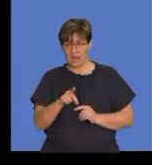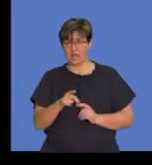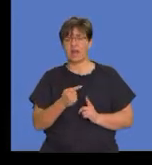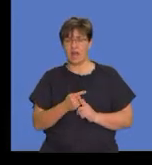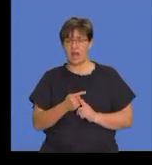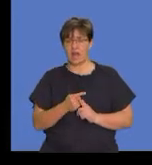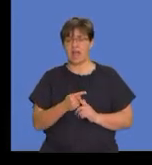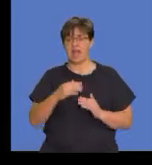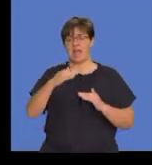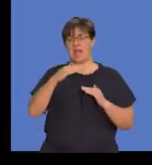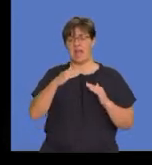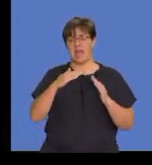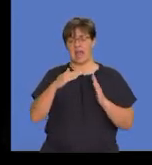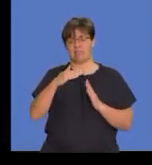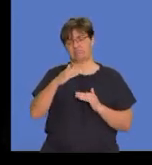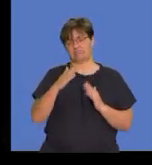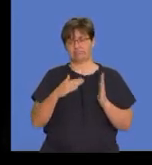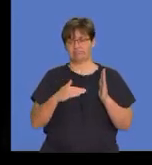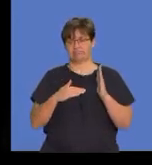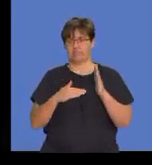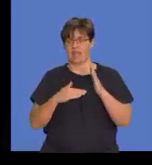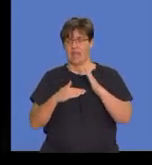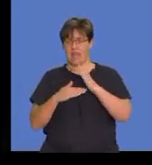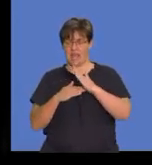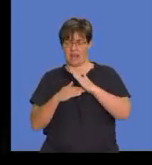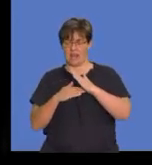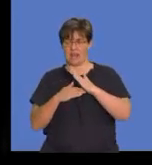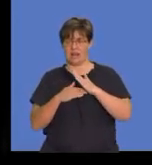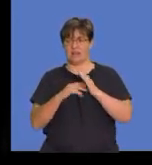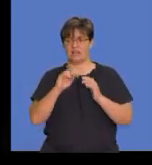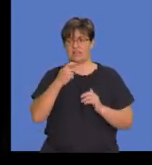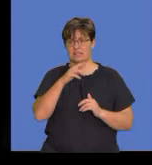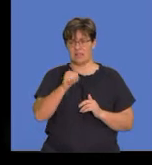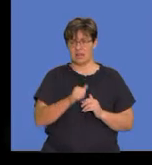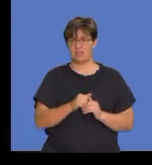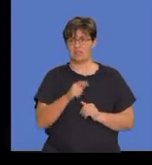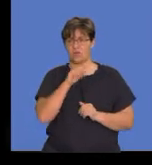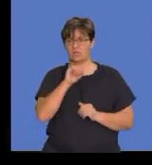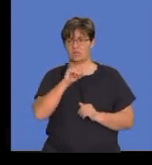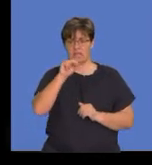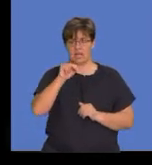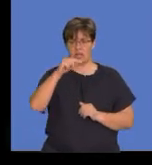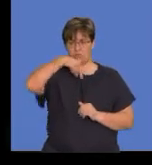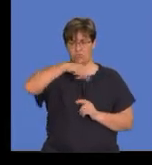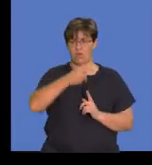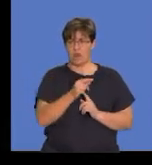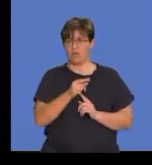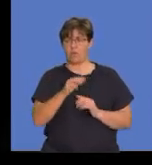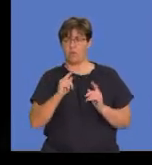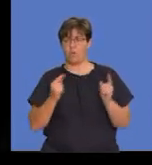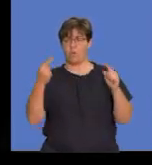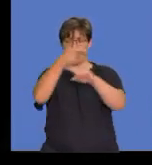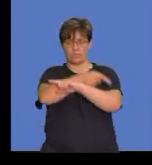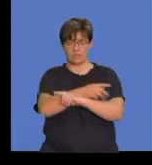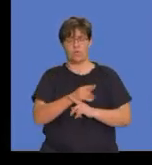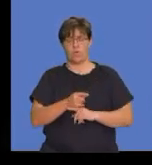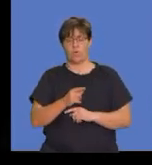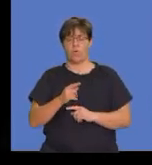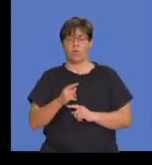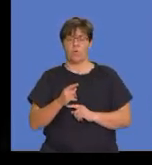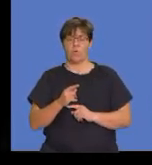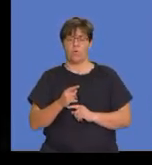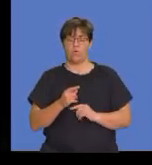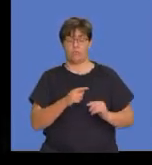the angle theta. In simple terms, it's sine theta is equals to opposite